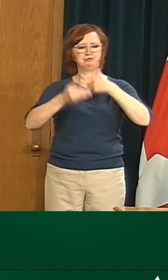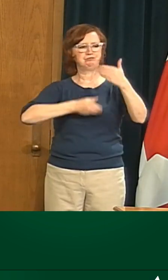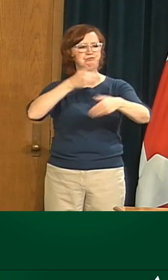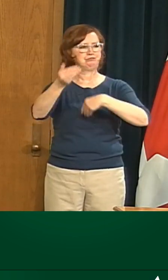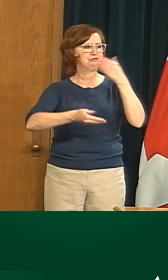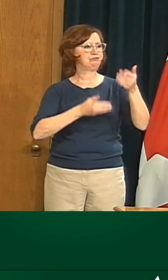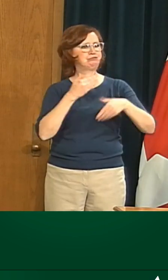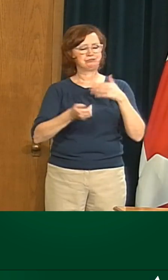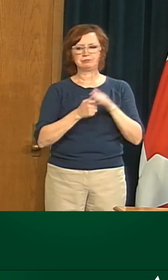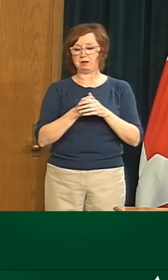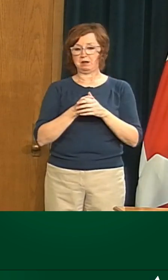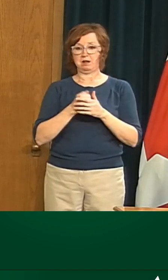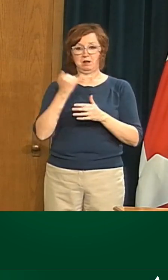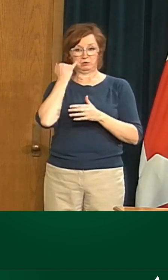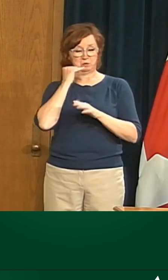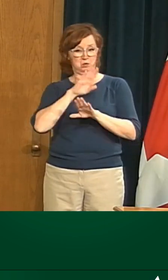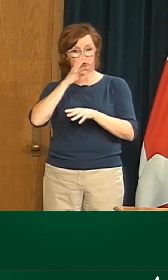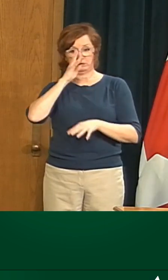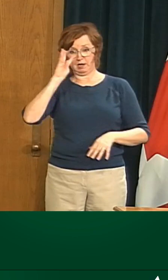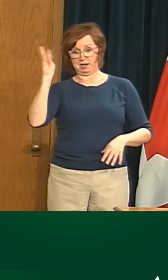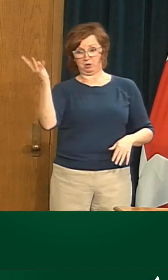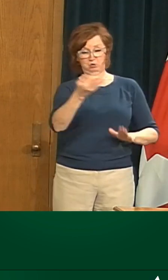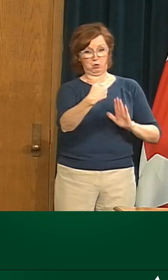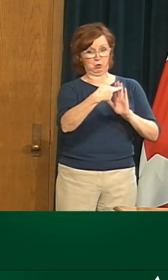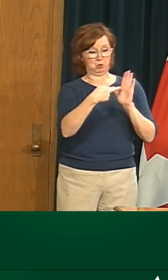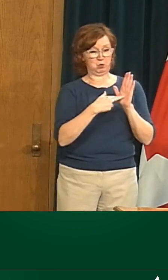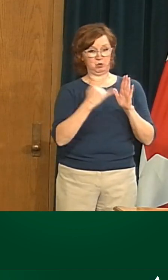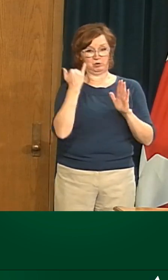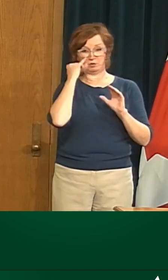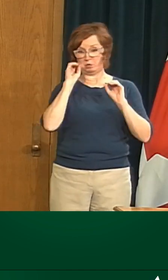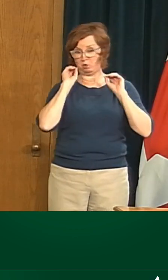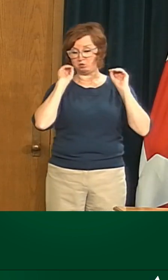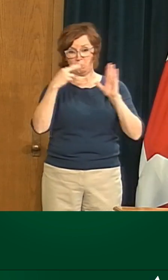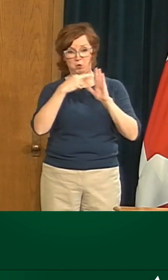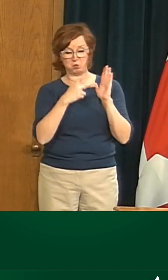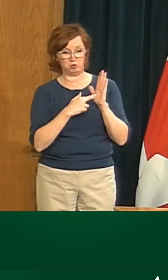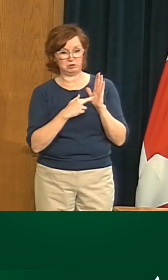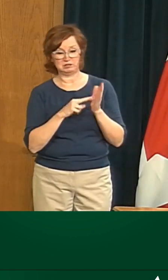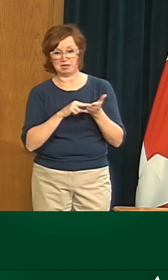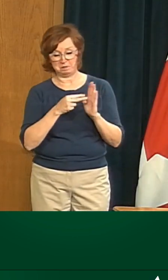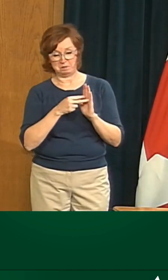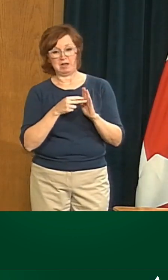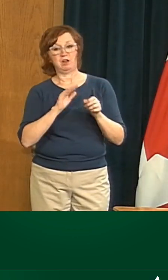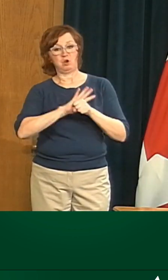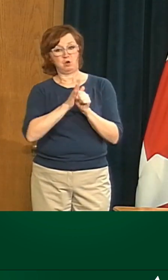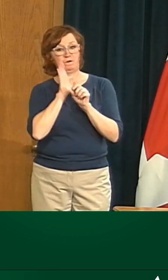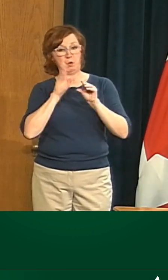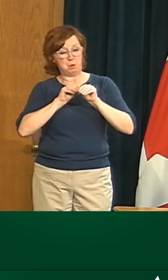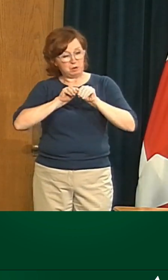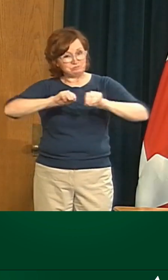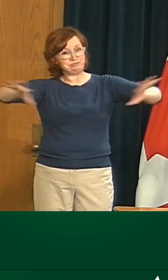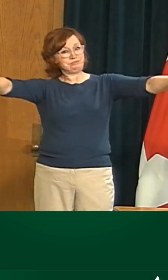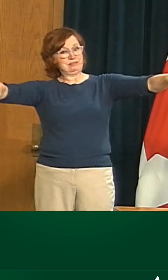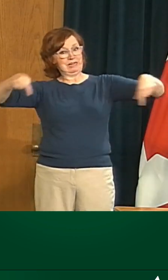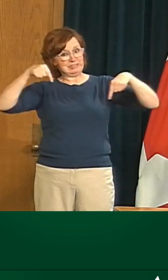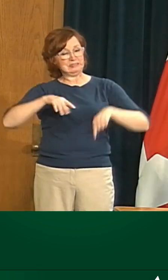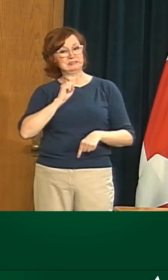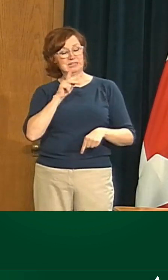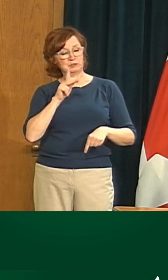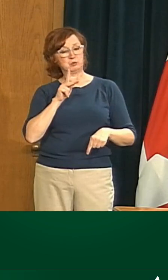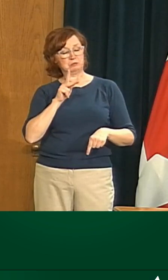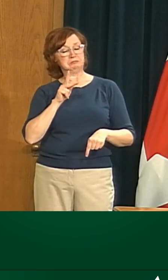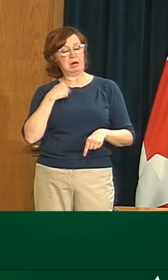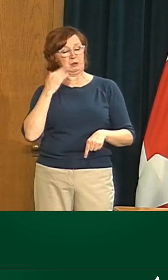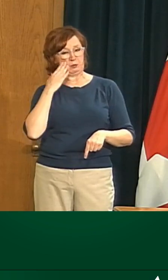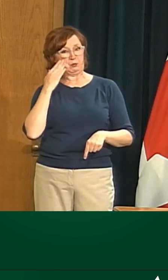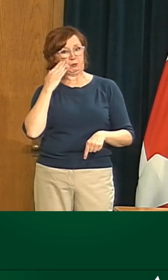that the risk has not gone away. But on the other hand, we have also seen that even if we